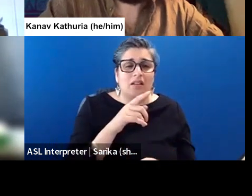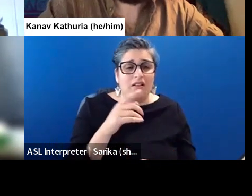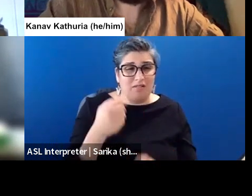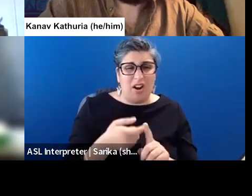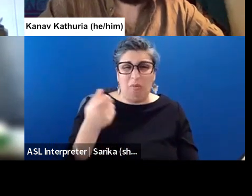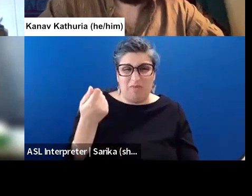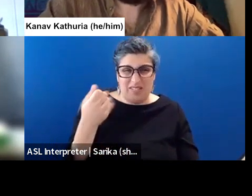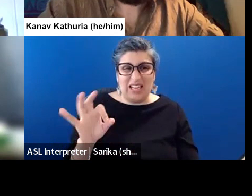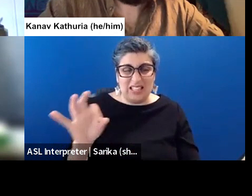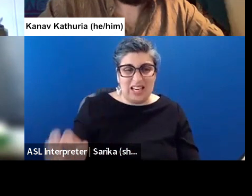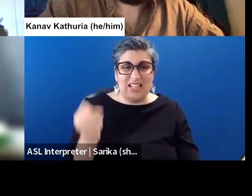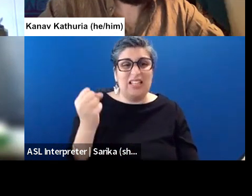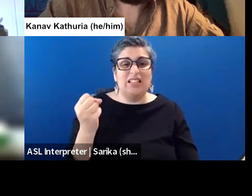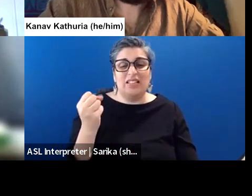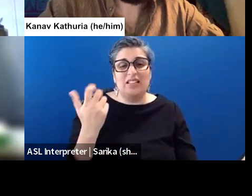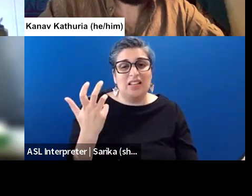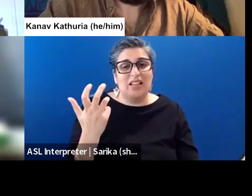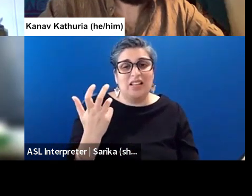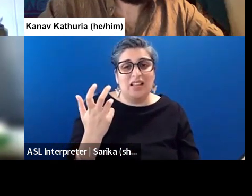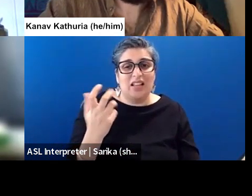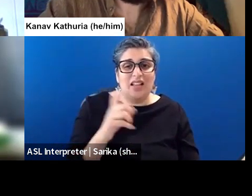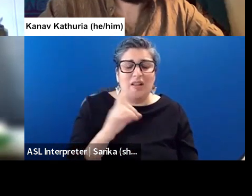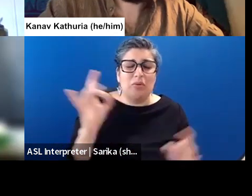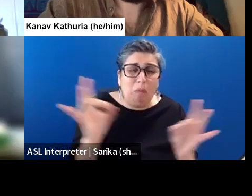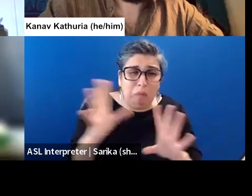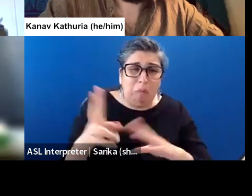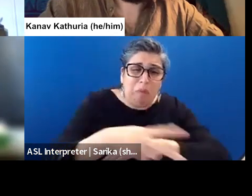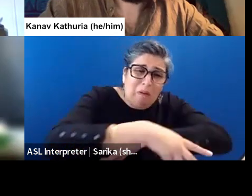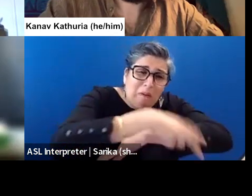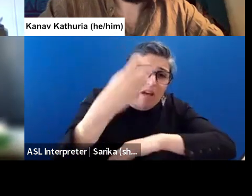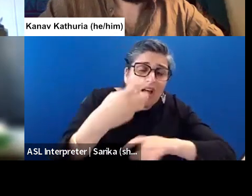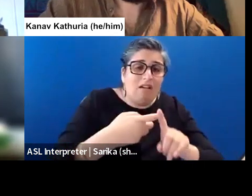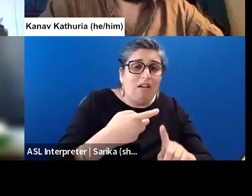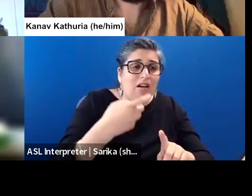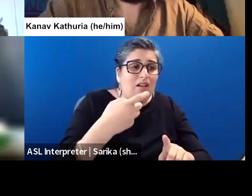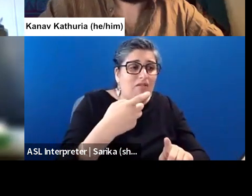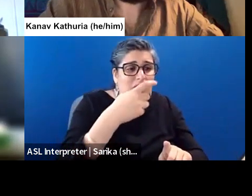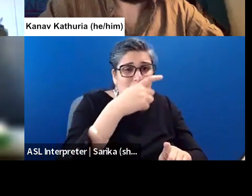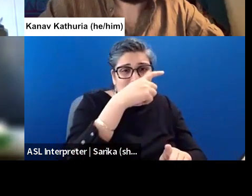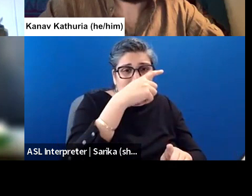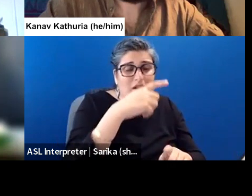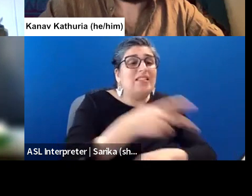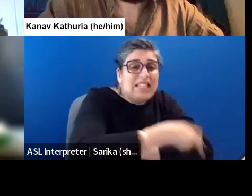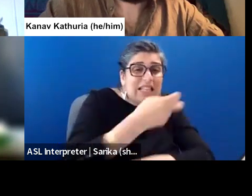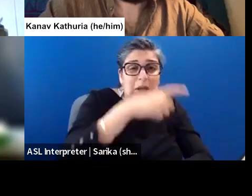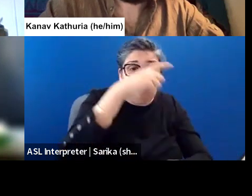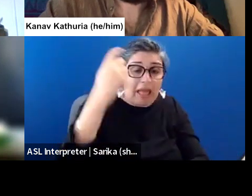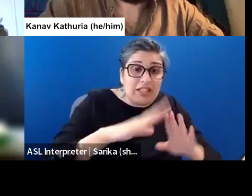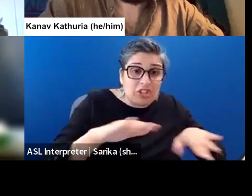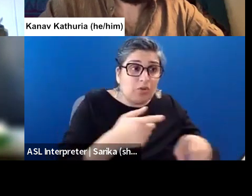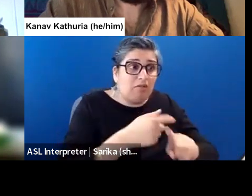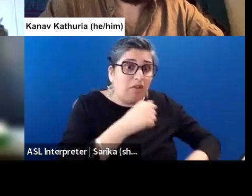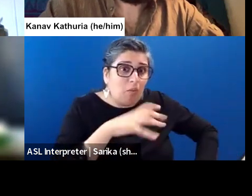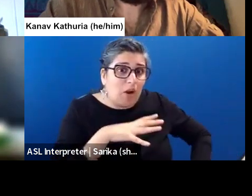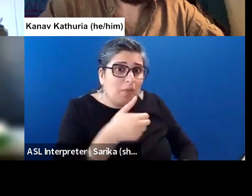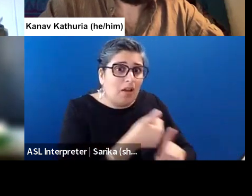devastation and break stealing of predominantly Black children of women, which